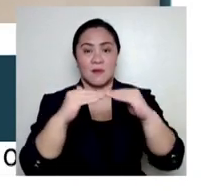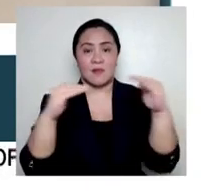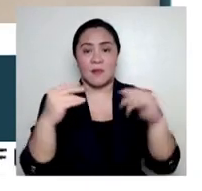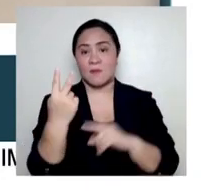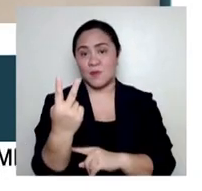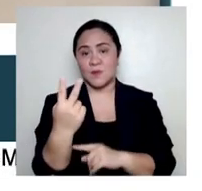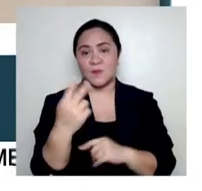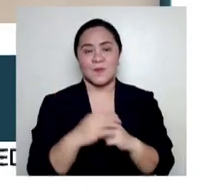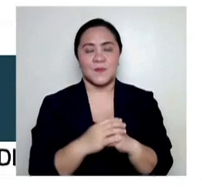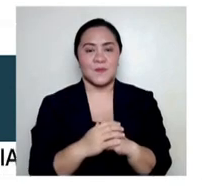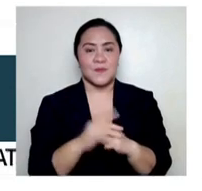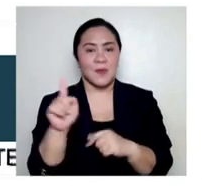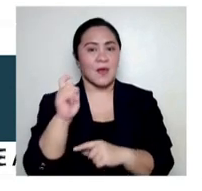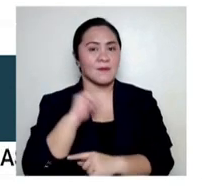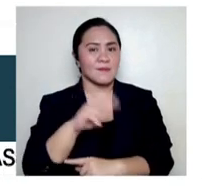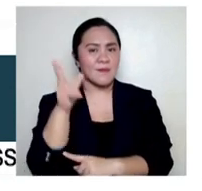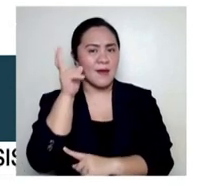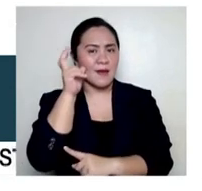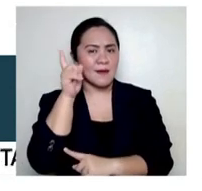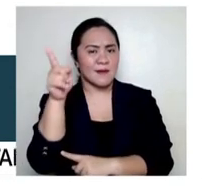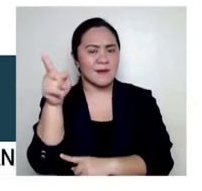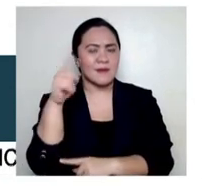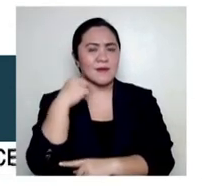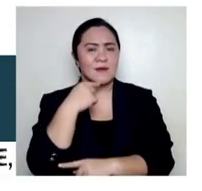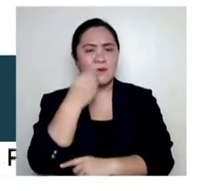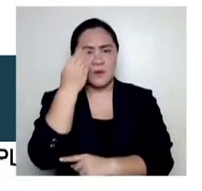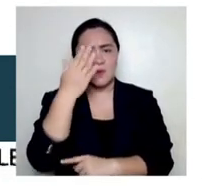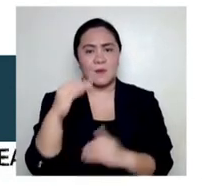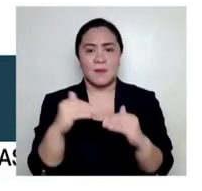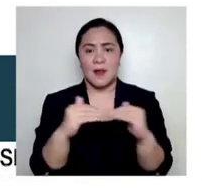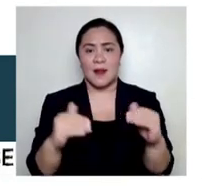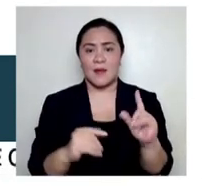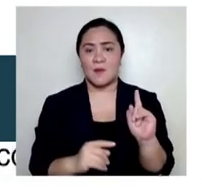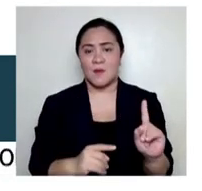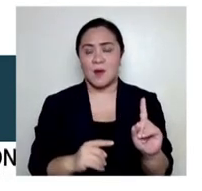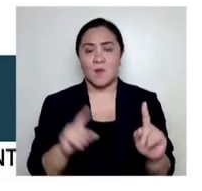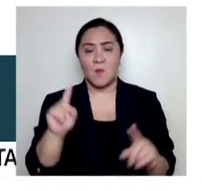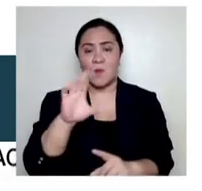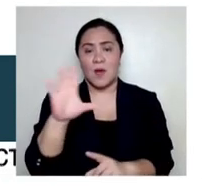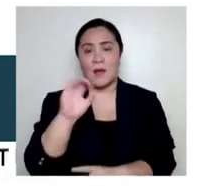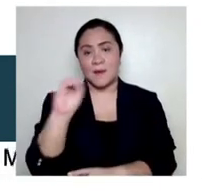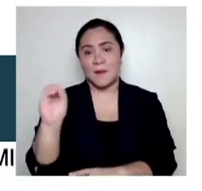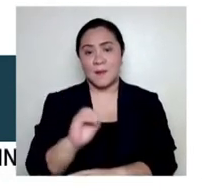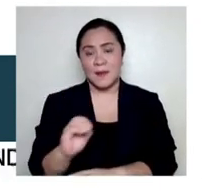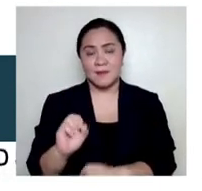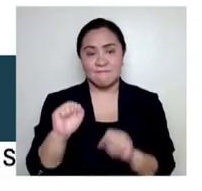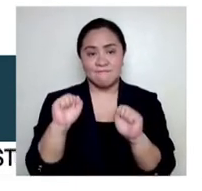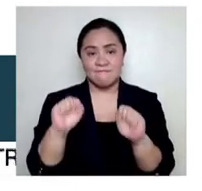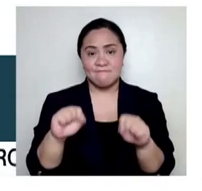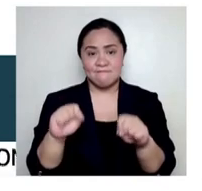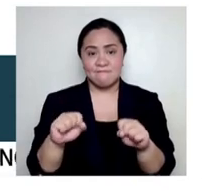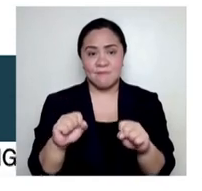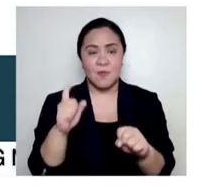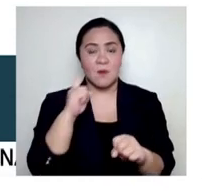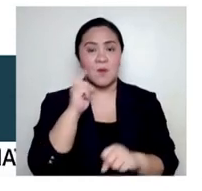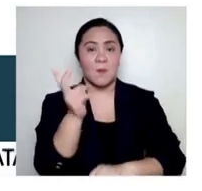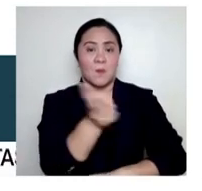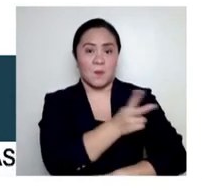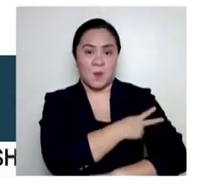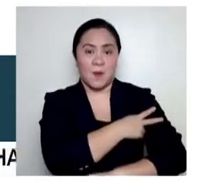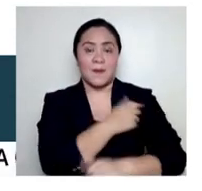heard from the palace recently that under alert level 1, there's going to be 100% capacity. Only proof of full vaccination will be